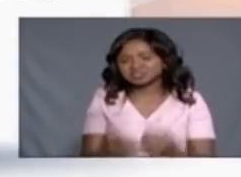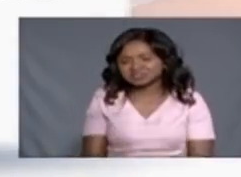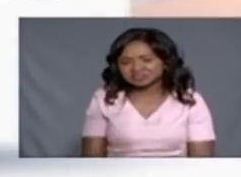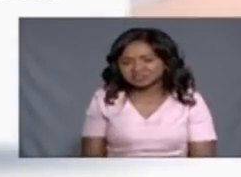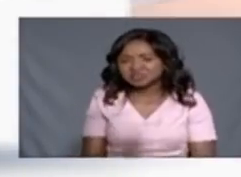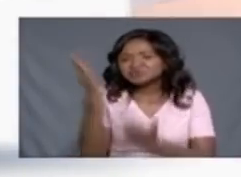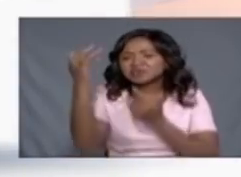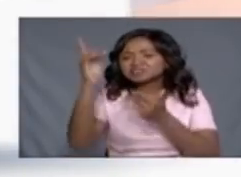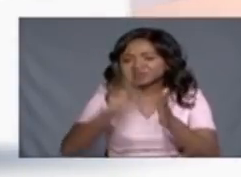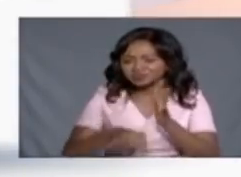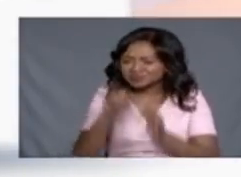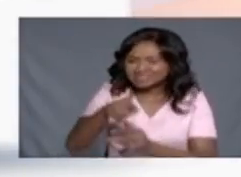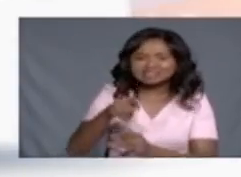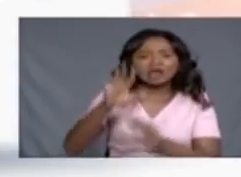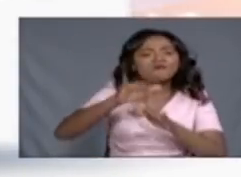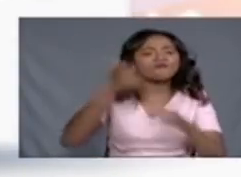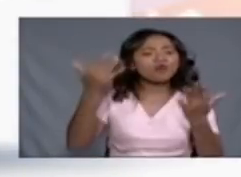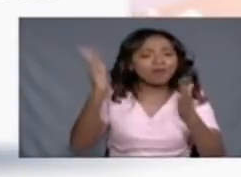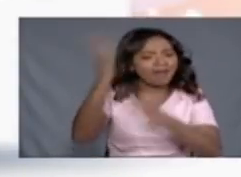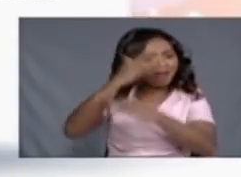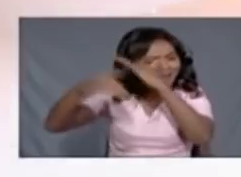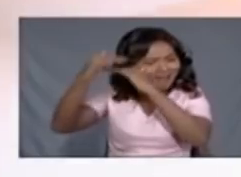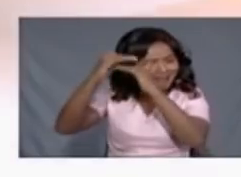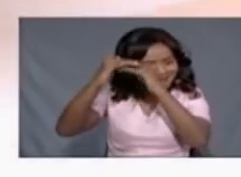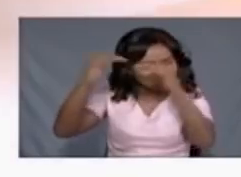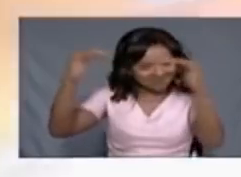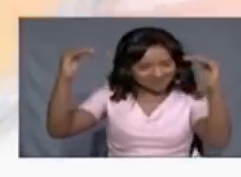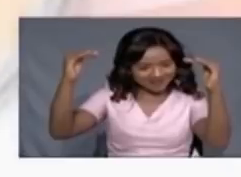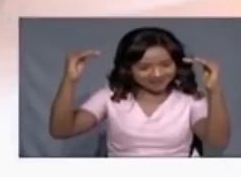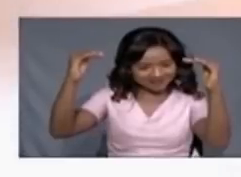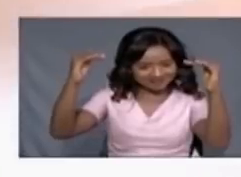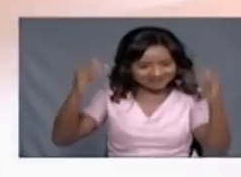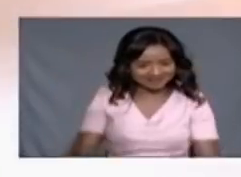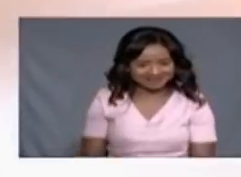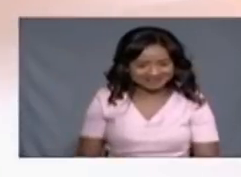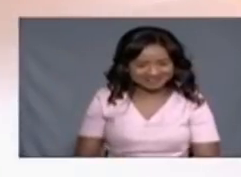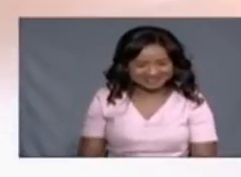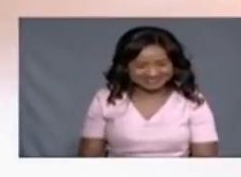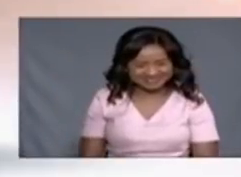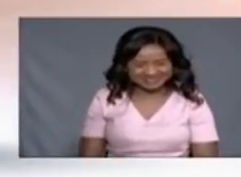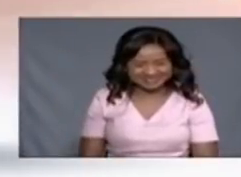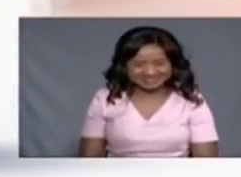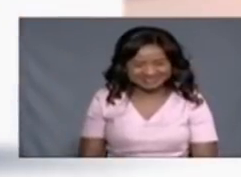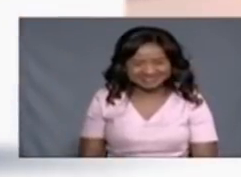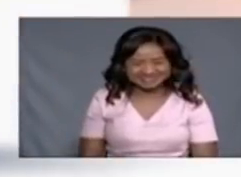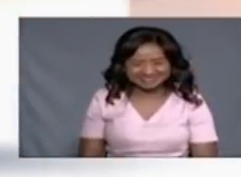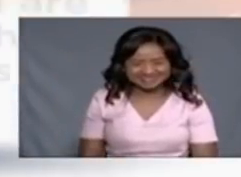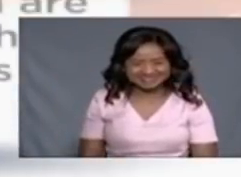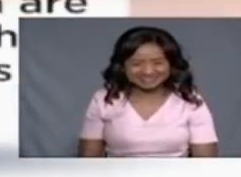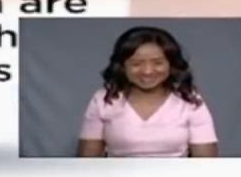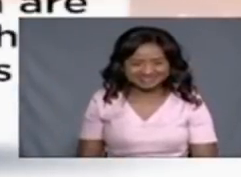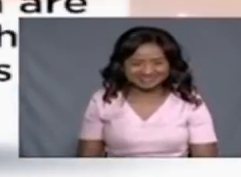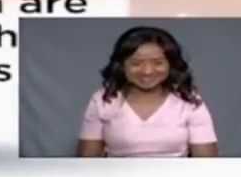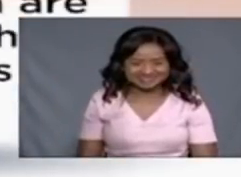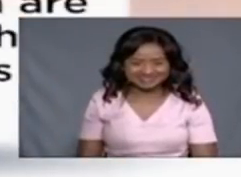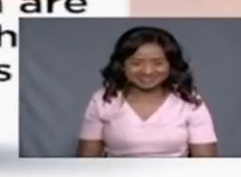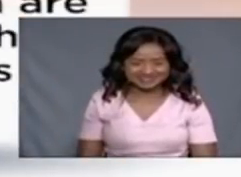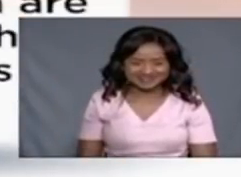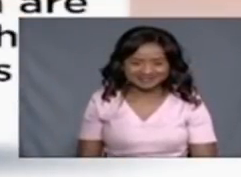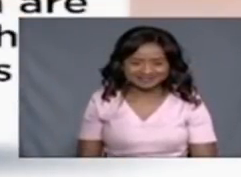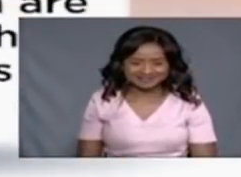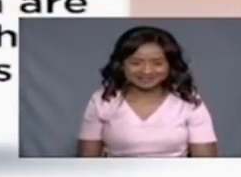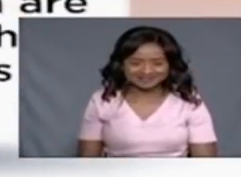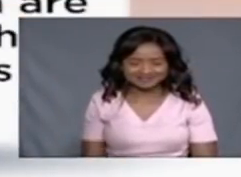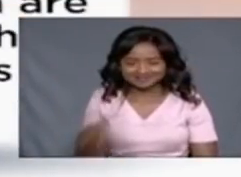What more do they expect? That's manna from heaven. Huh. Okay. Interesting observation. Indeed. There. Okay. Manna from heaven. And we have